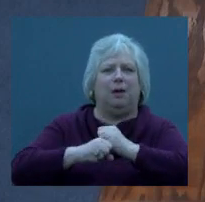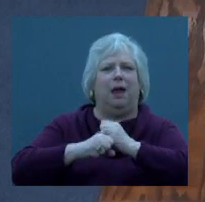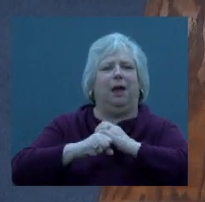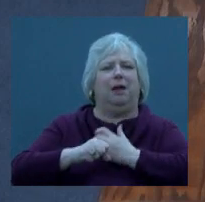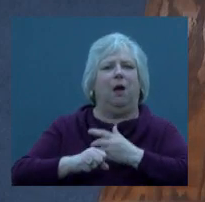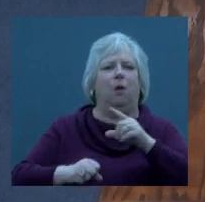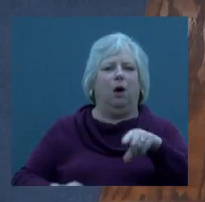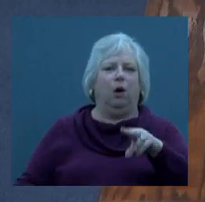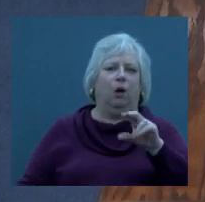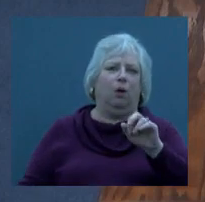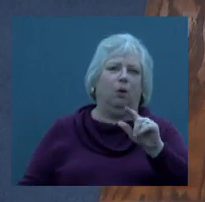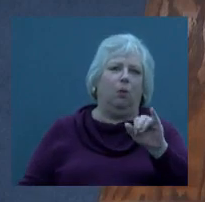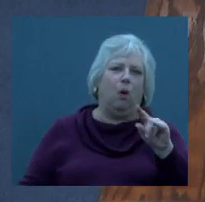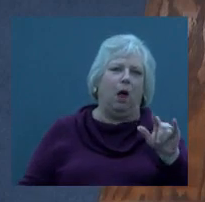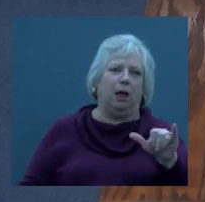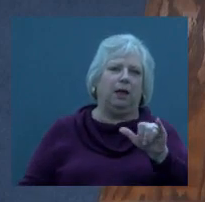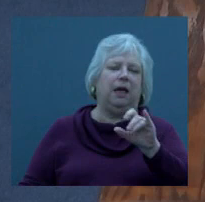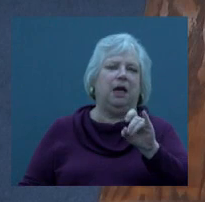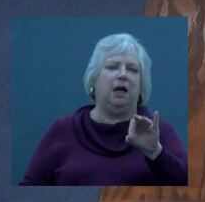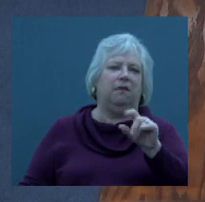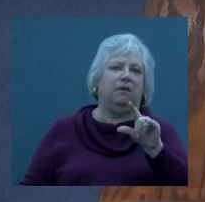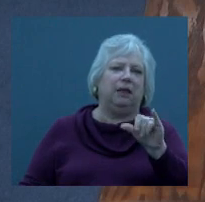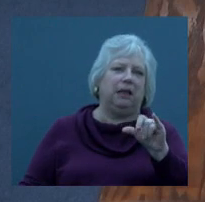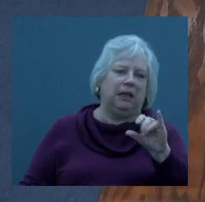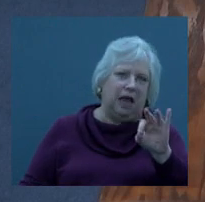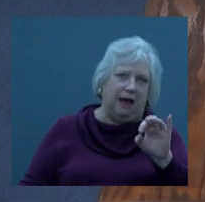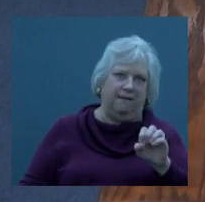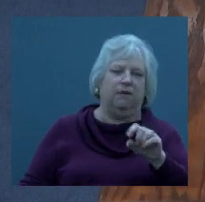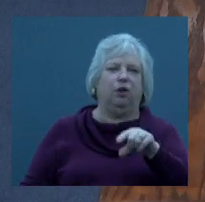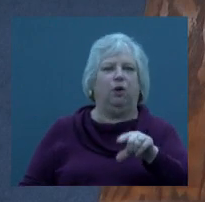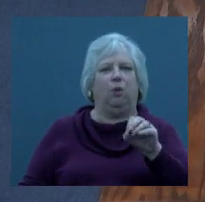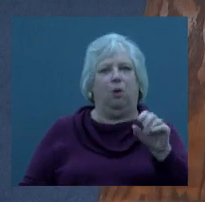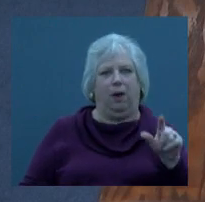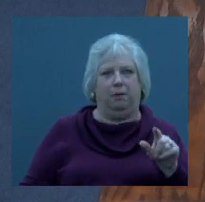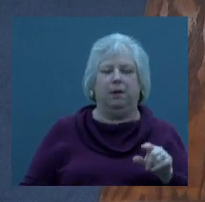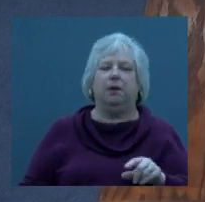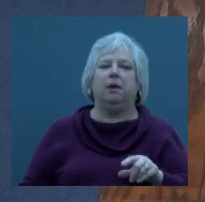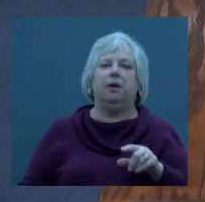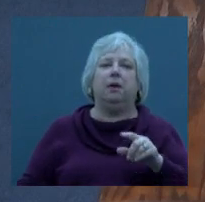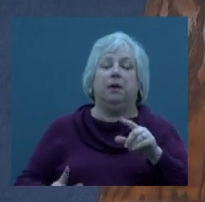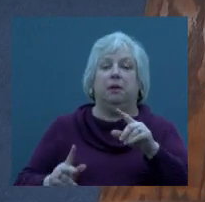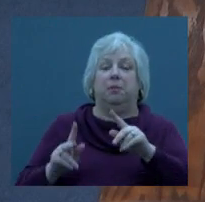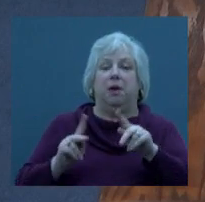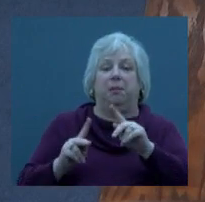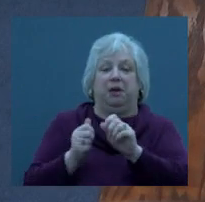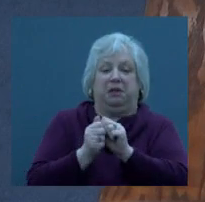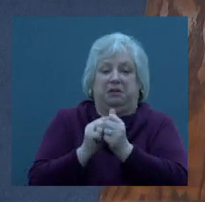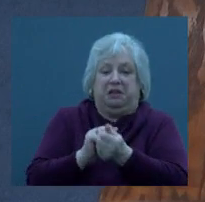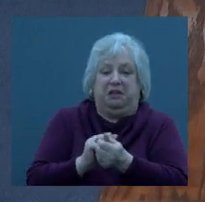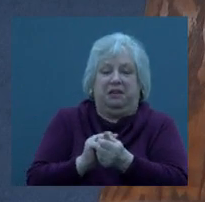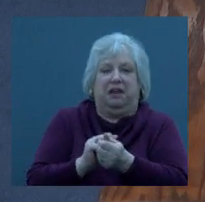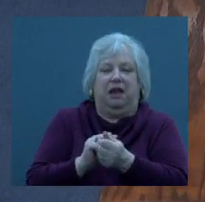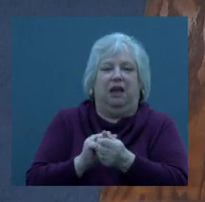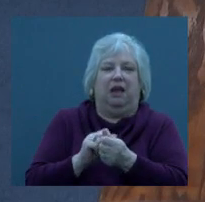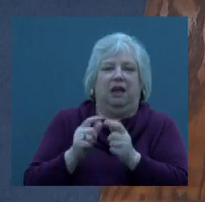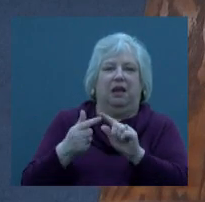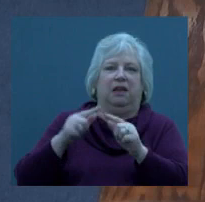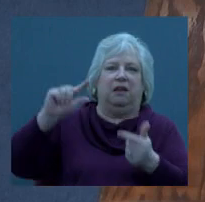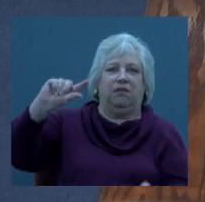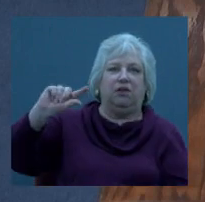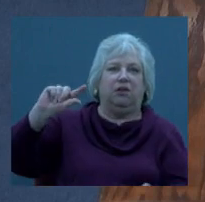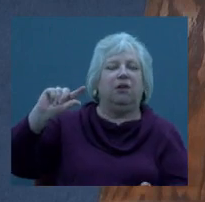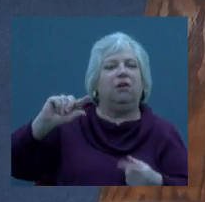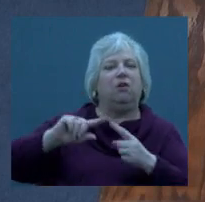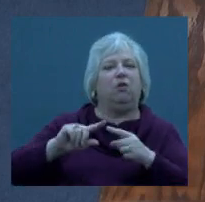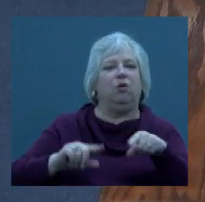And I think no one in this room would oppose one basic fact, that population density is inversely proportional to quality